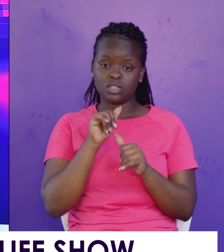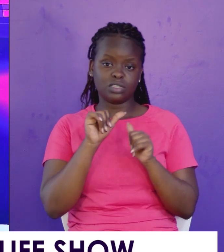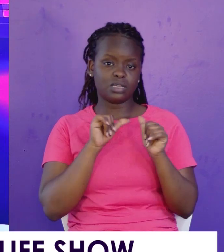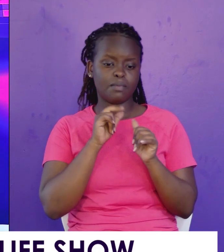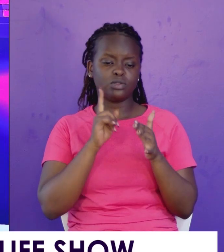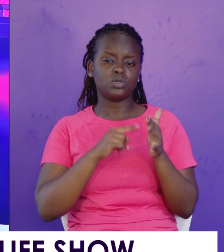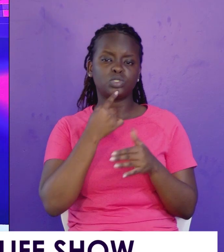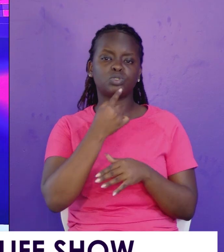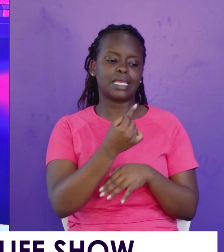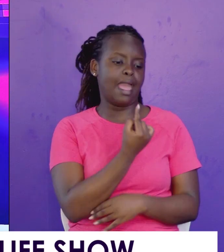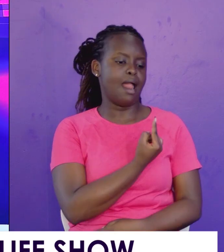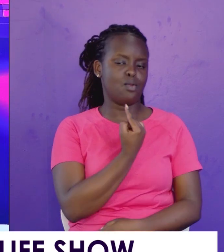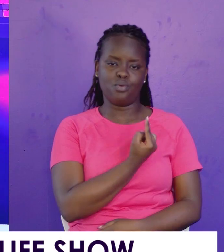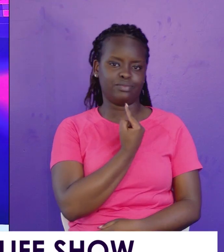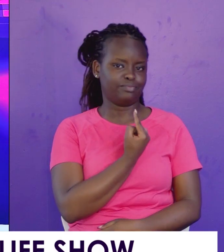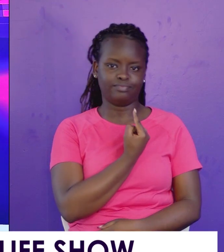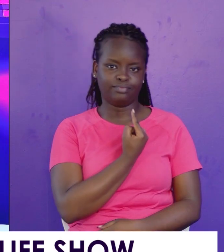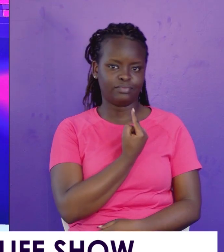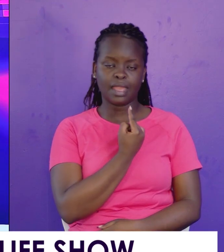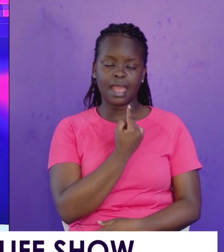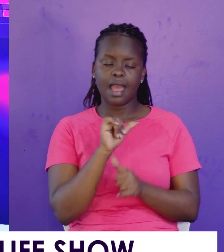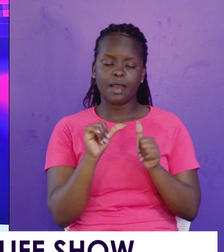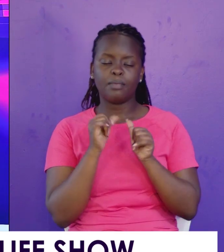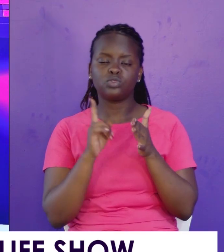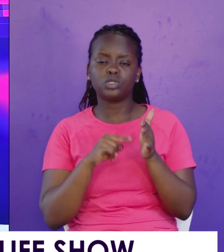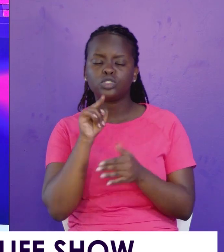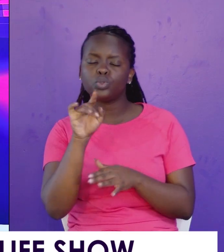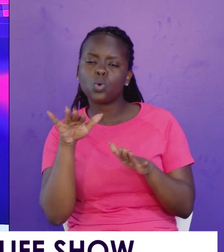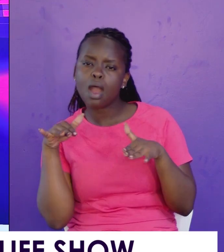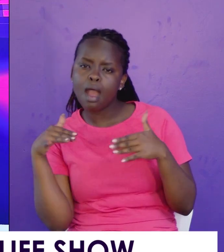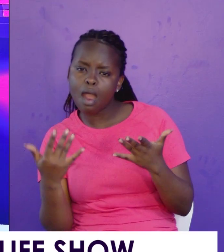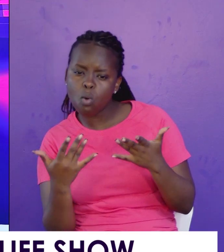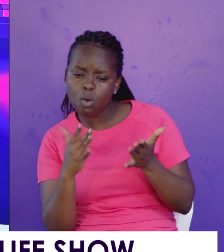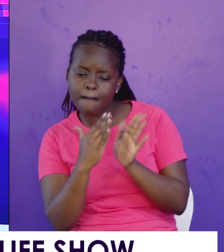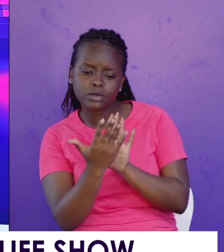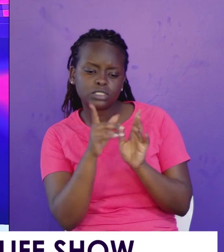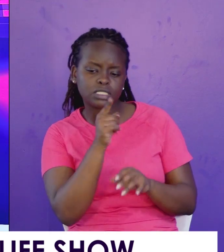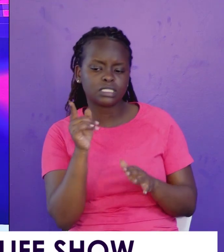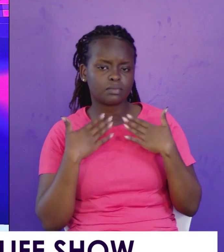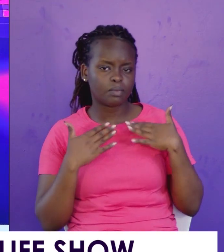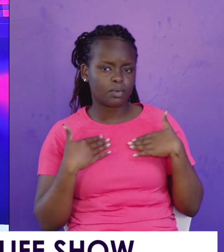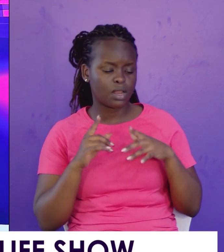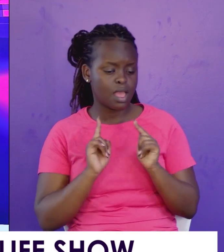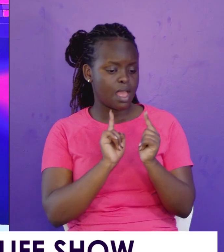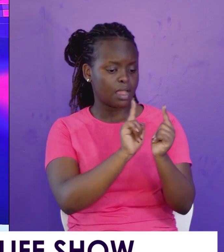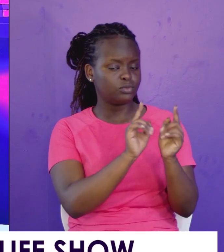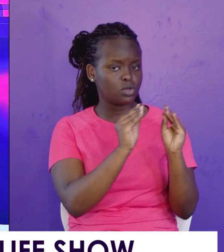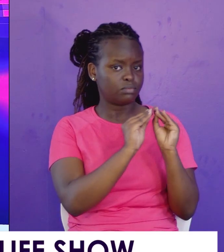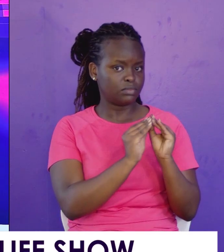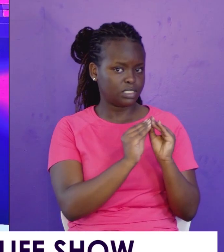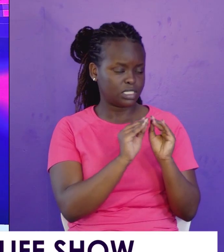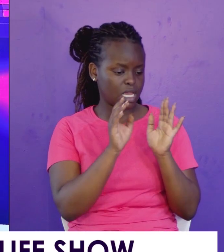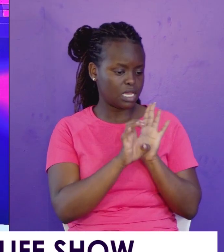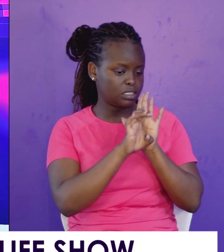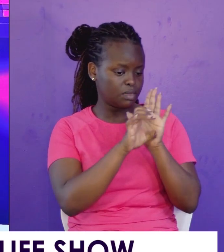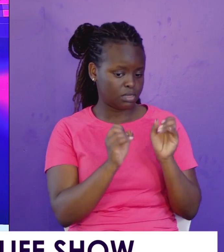say alone. It's about who are you? How are you approaching these people? You come to a meeting, for instance, if you